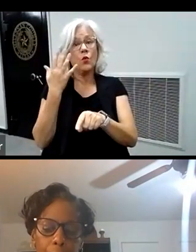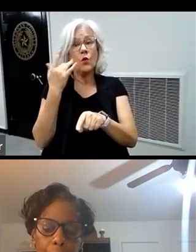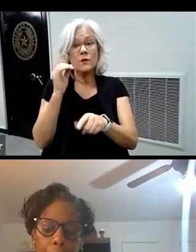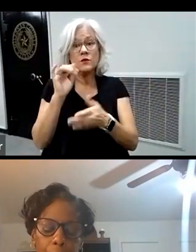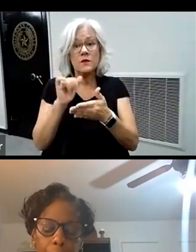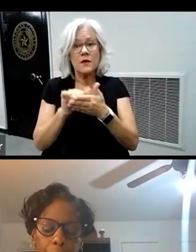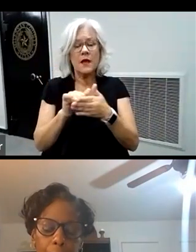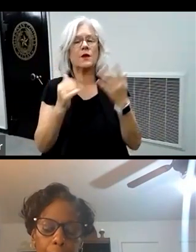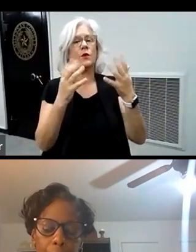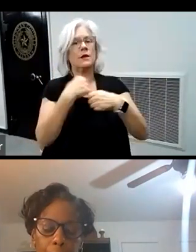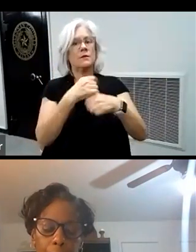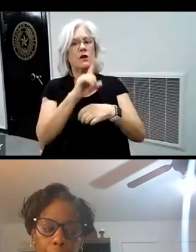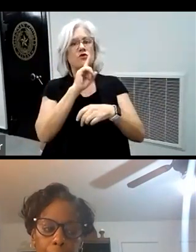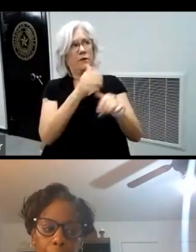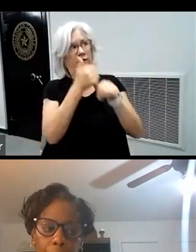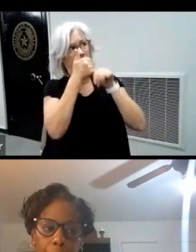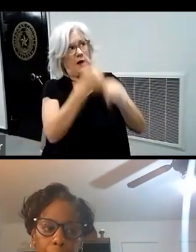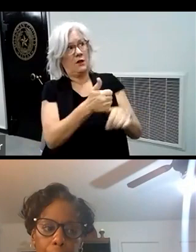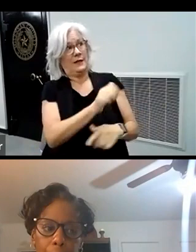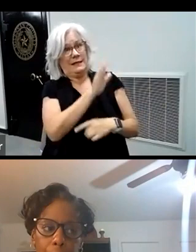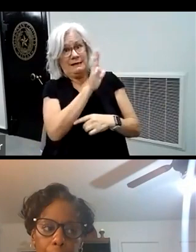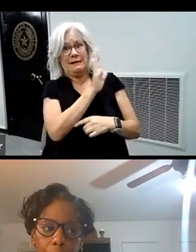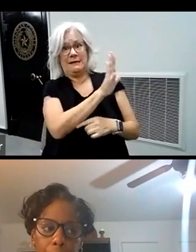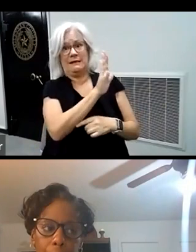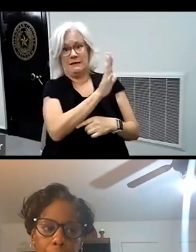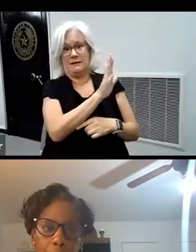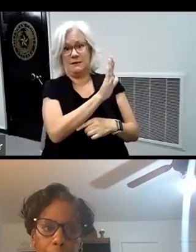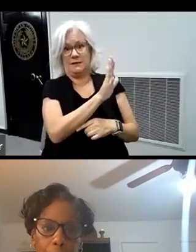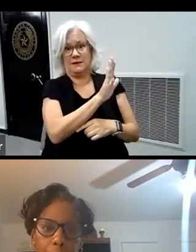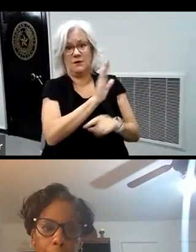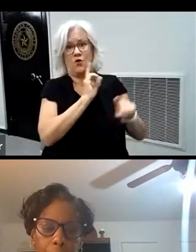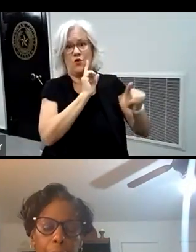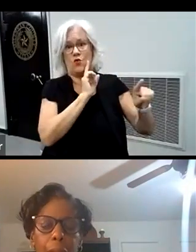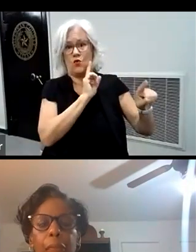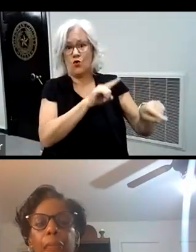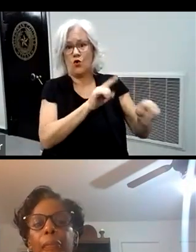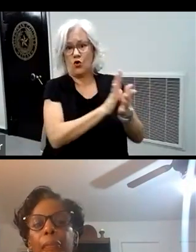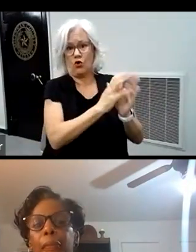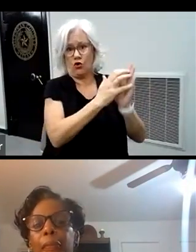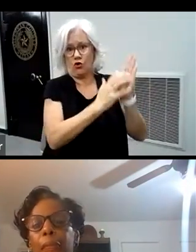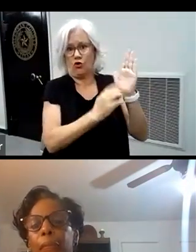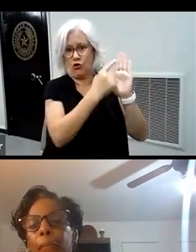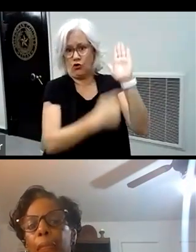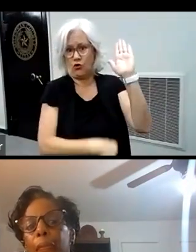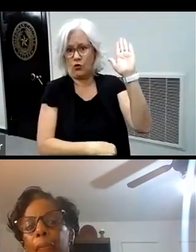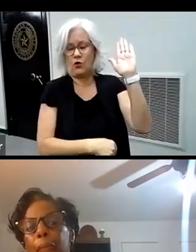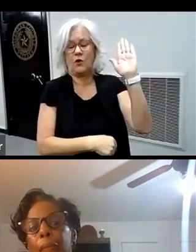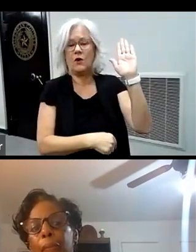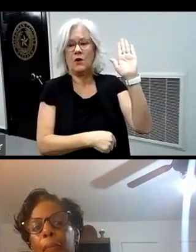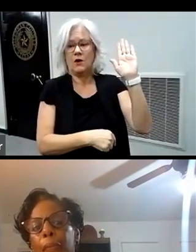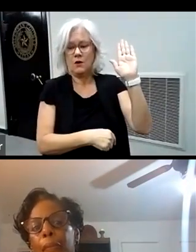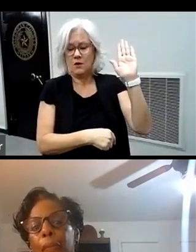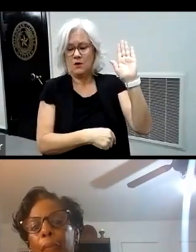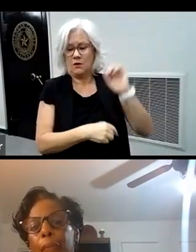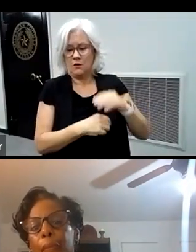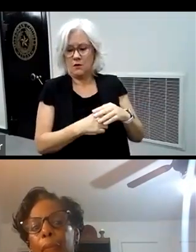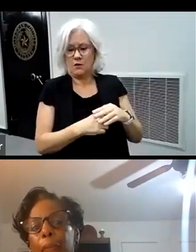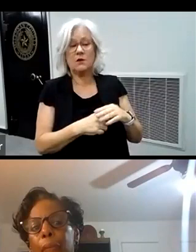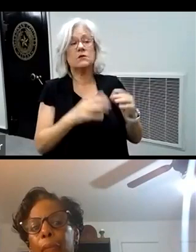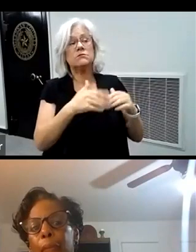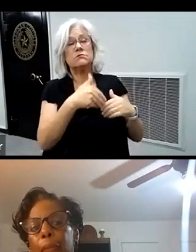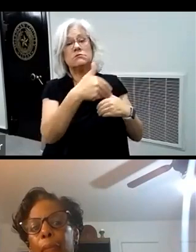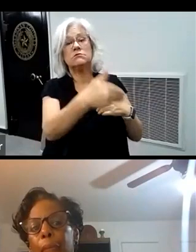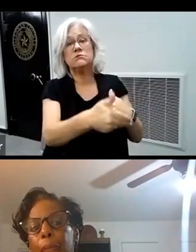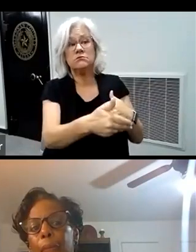running afoul of the governor's order. It may be that within the next couple of orders he does, we don't